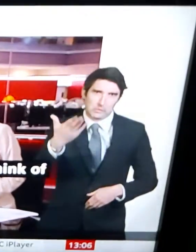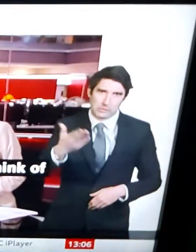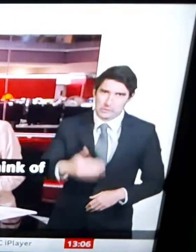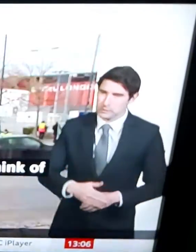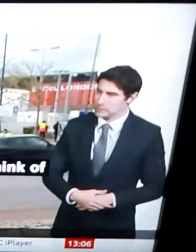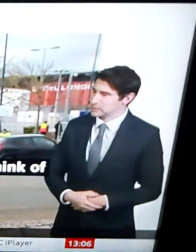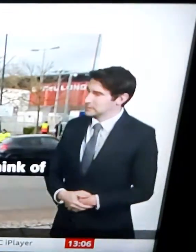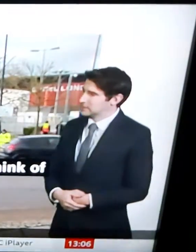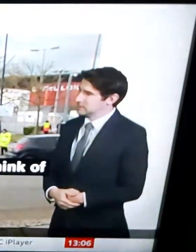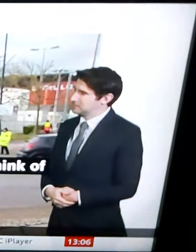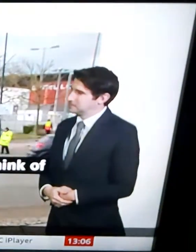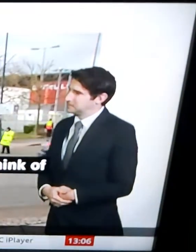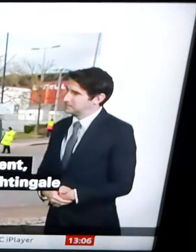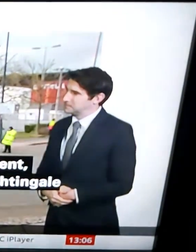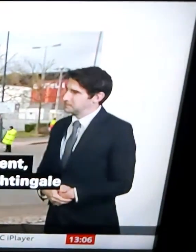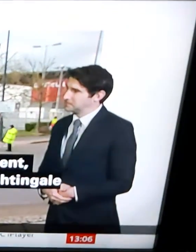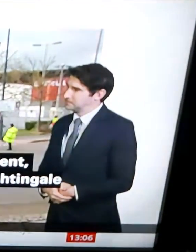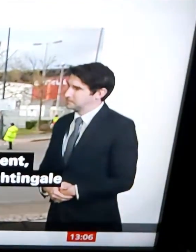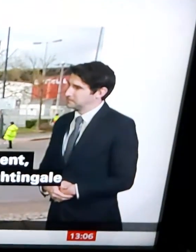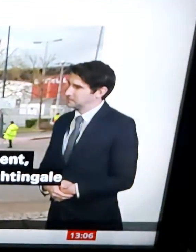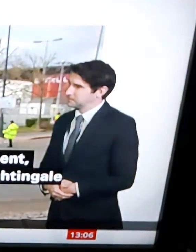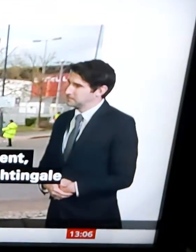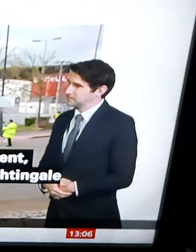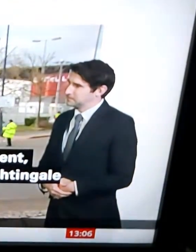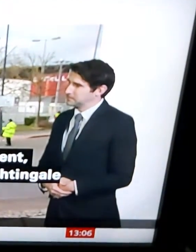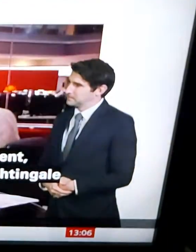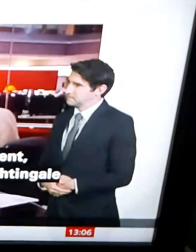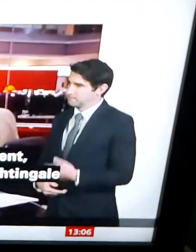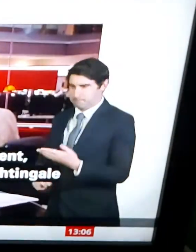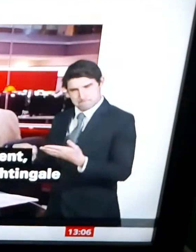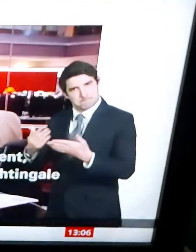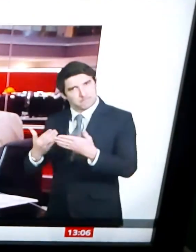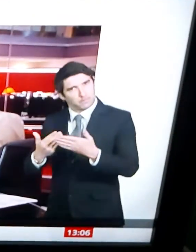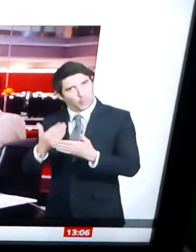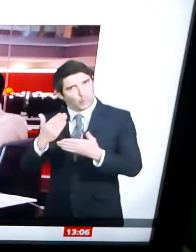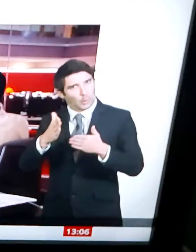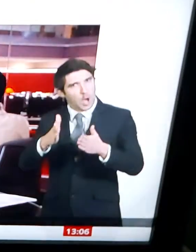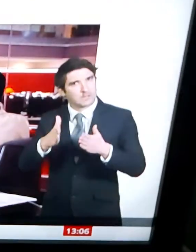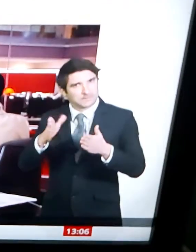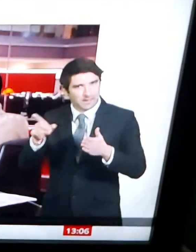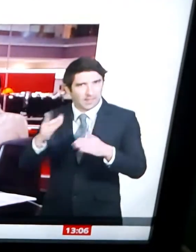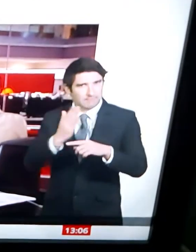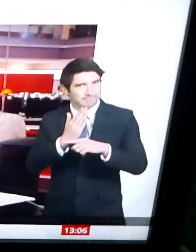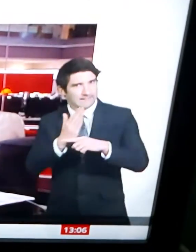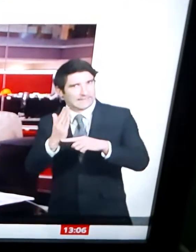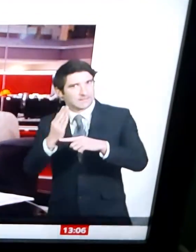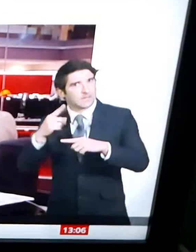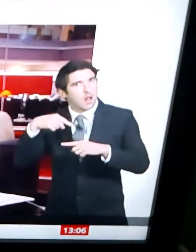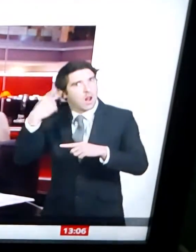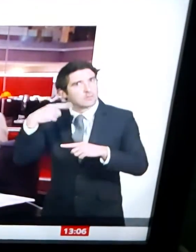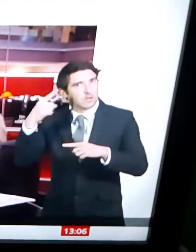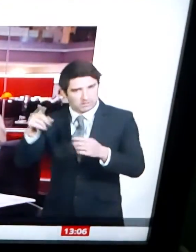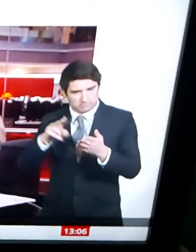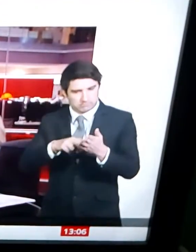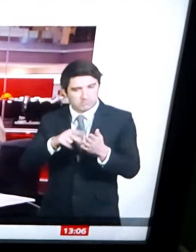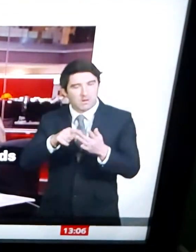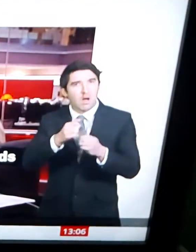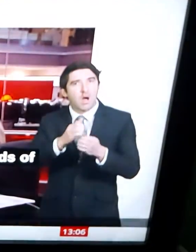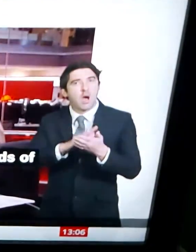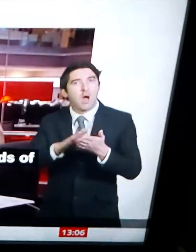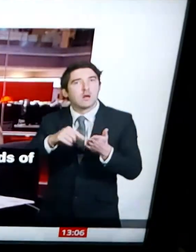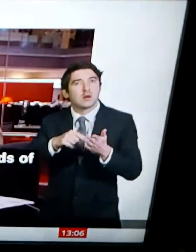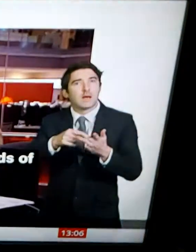Donison, who's at the new Nightingale Hospital in East London. John, there are going to be thousands of beds for coronavirus patients